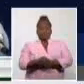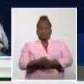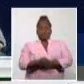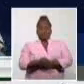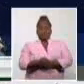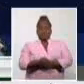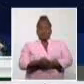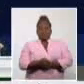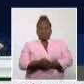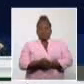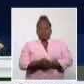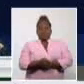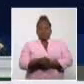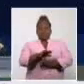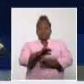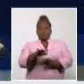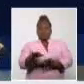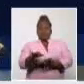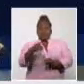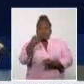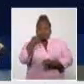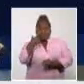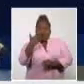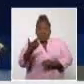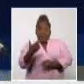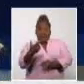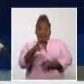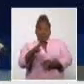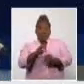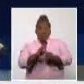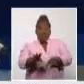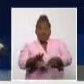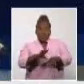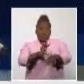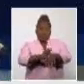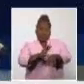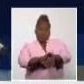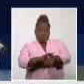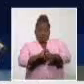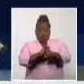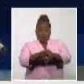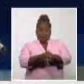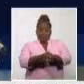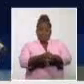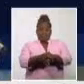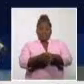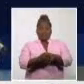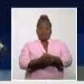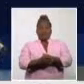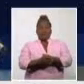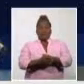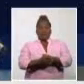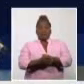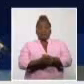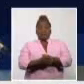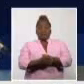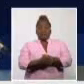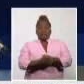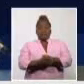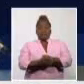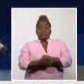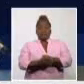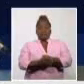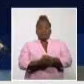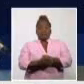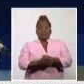1,997 samples were studied. The largest number was taken at the Pedro Curie Institute of